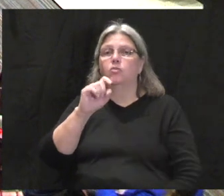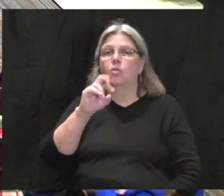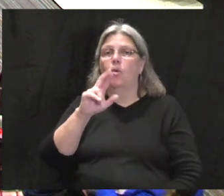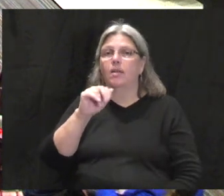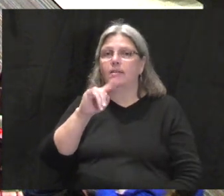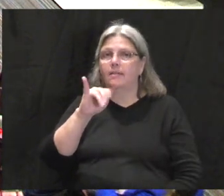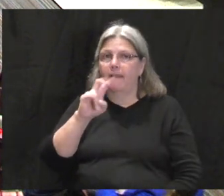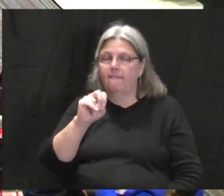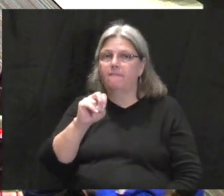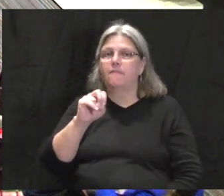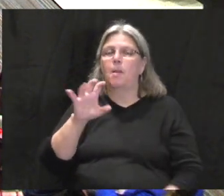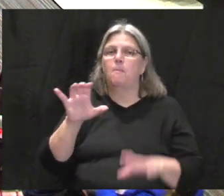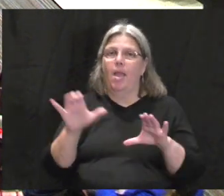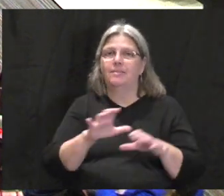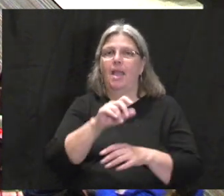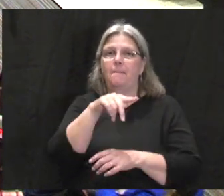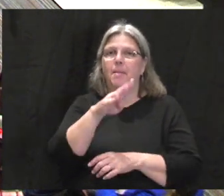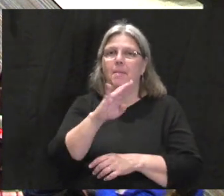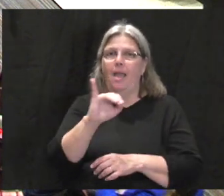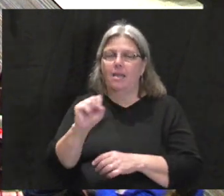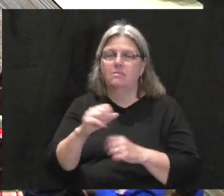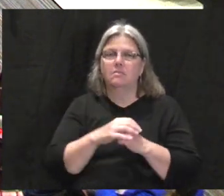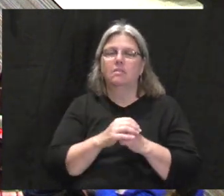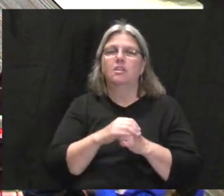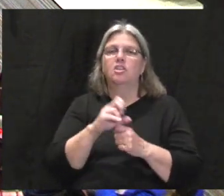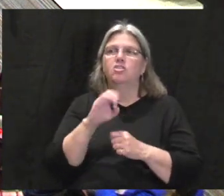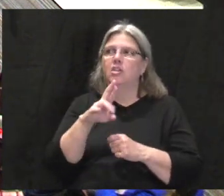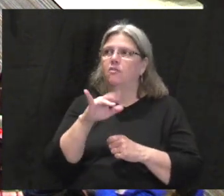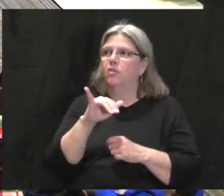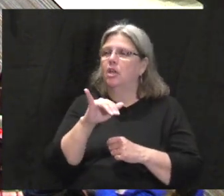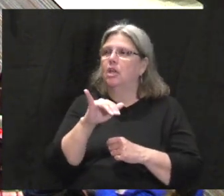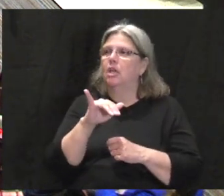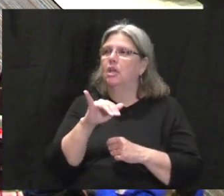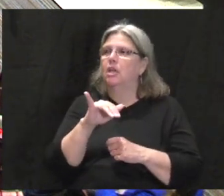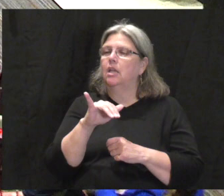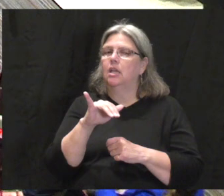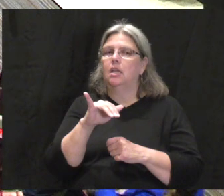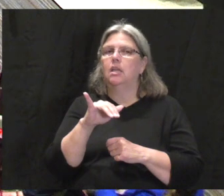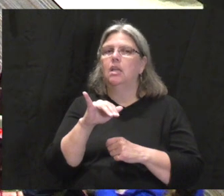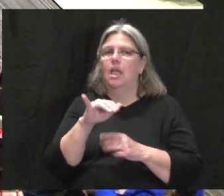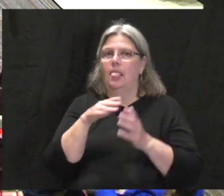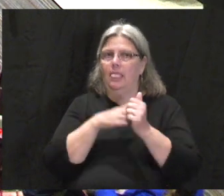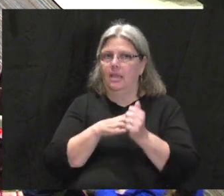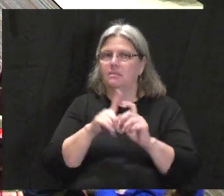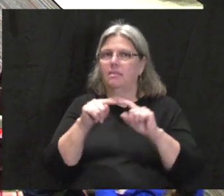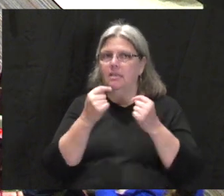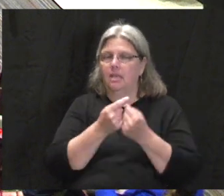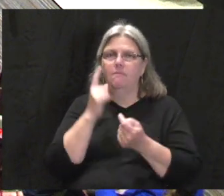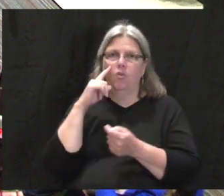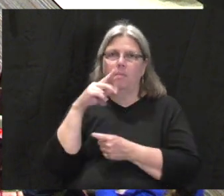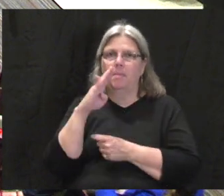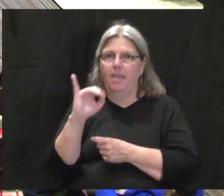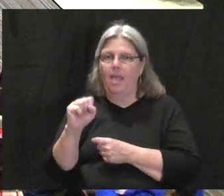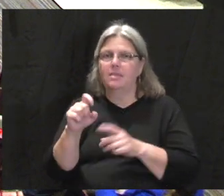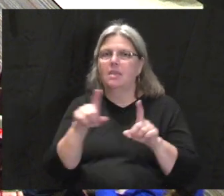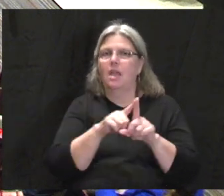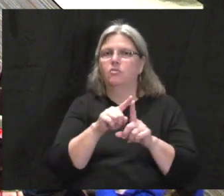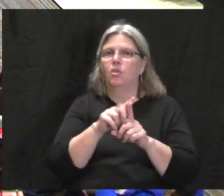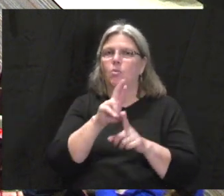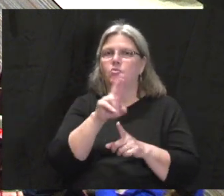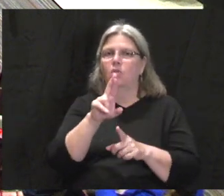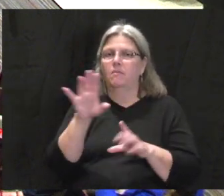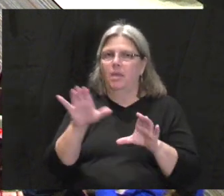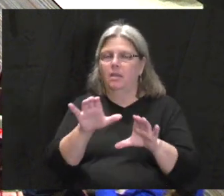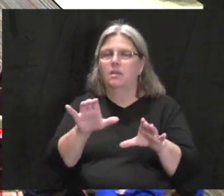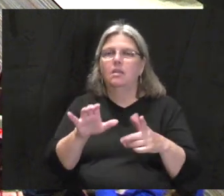is to have all of our schools, again, the thing about this restorative practices, cultural competency, and positive behaviors, interventions,